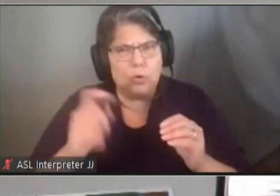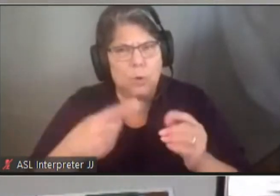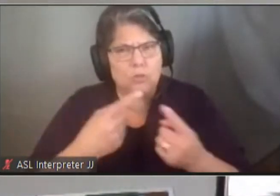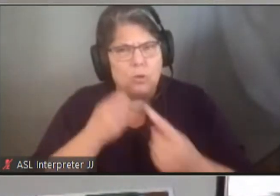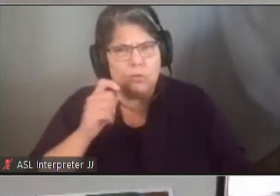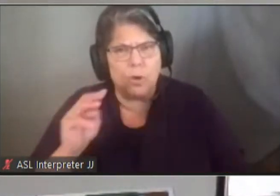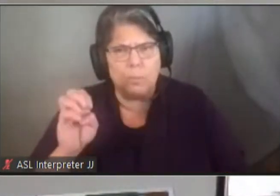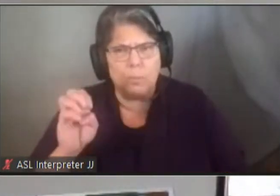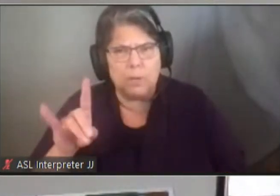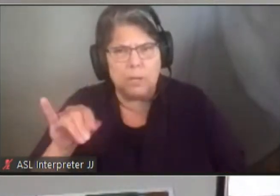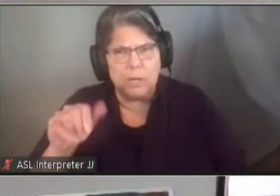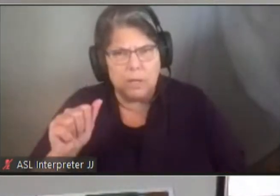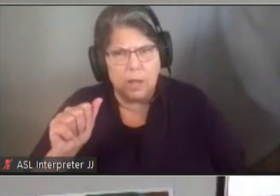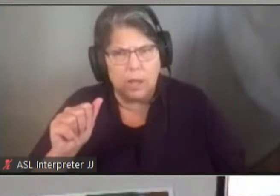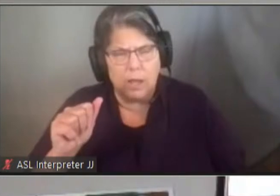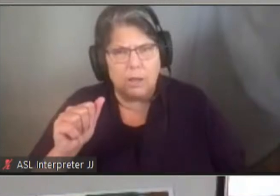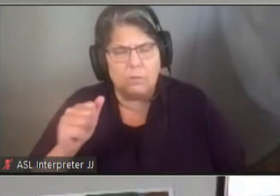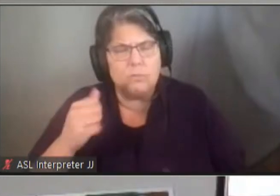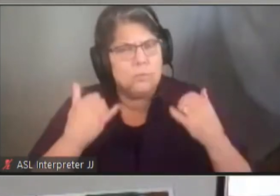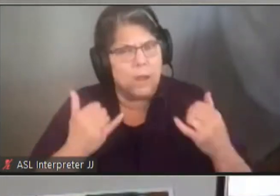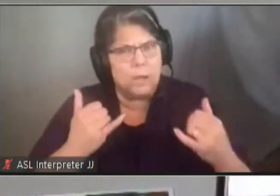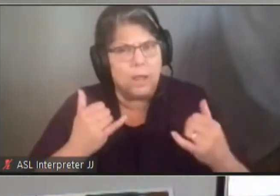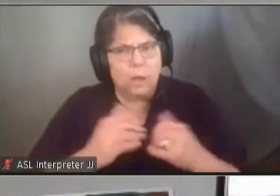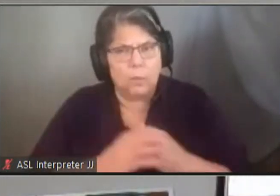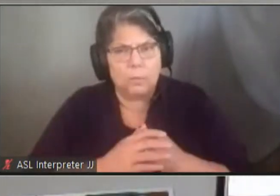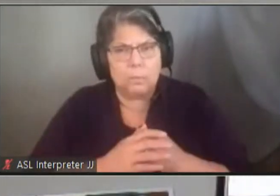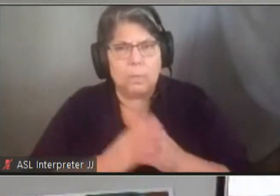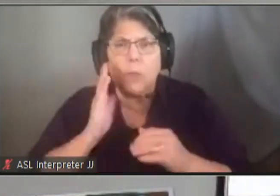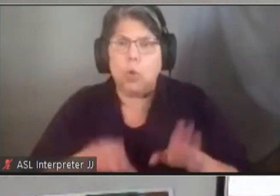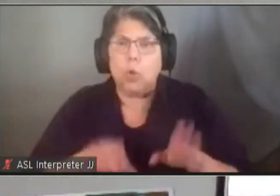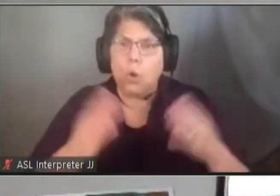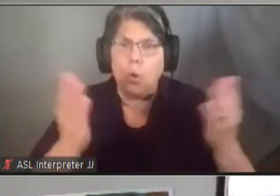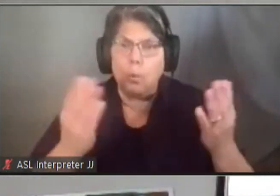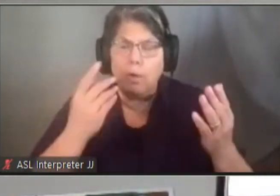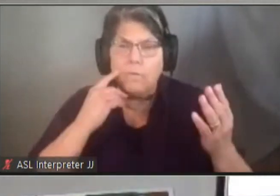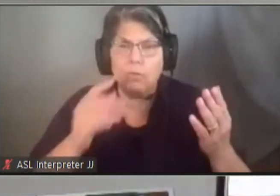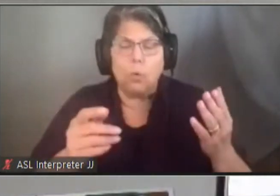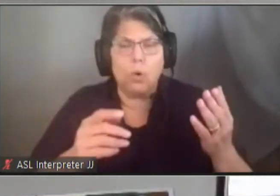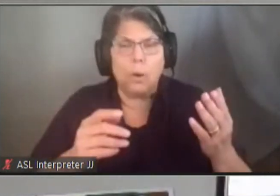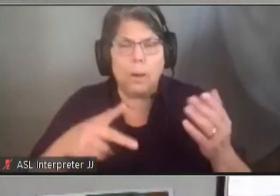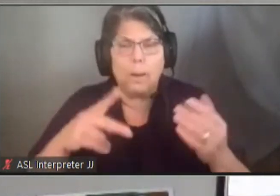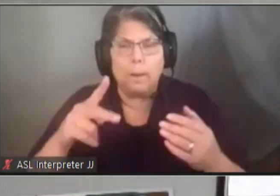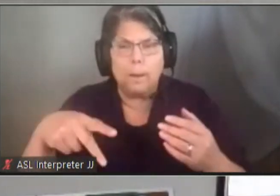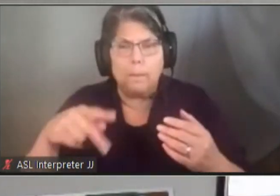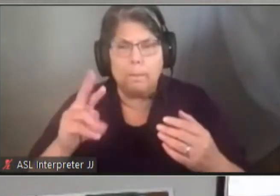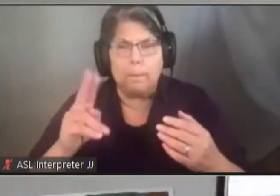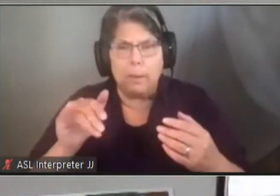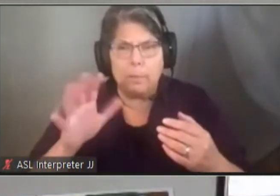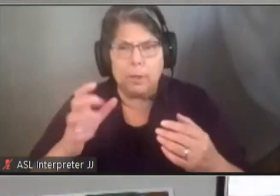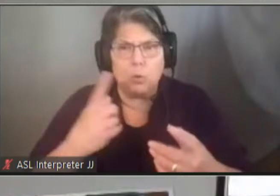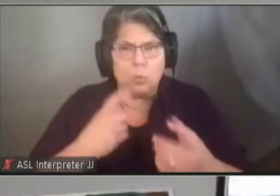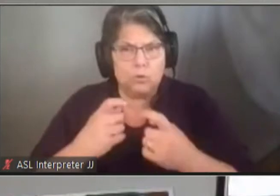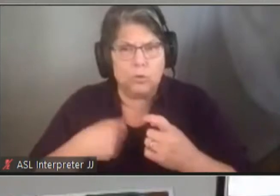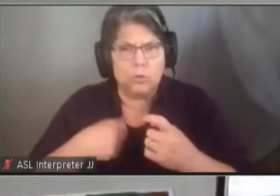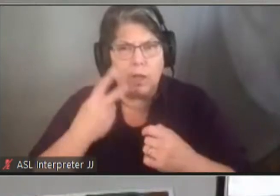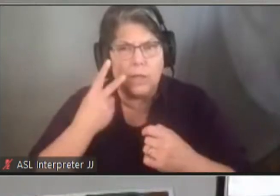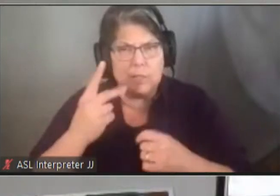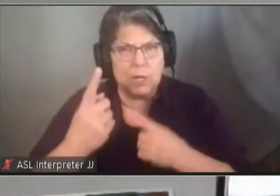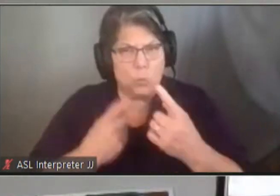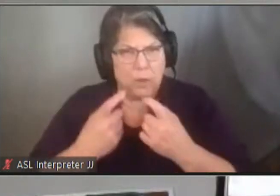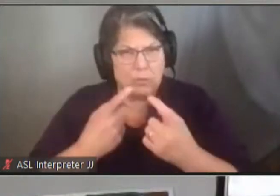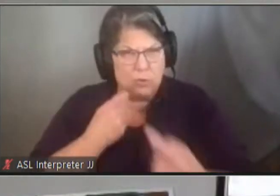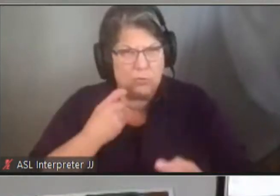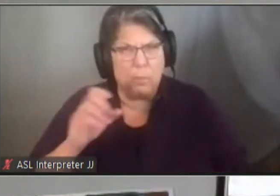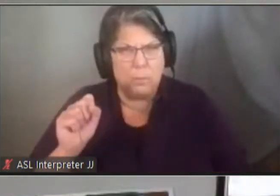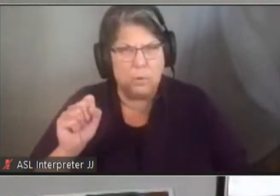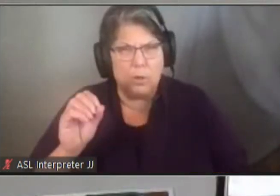media on the call right now. So I will open it up to answer public questions. I'm looking at questions on social